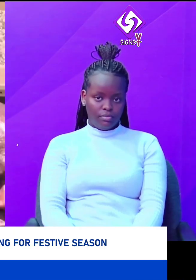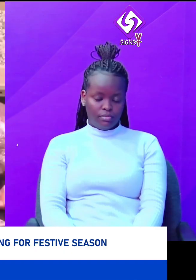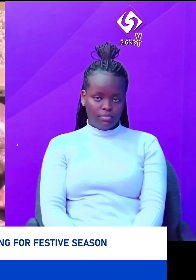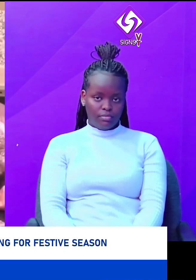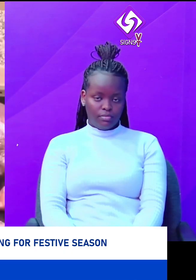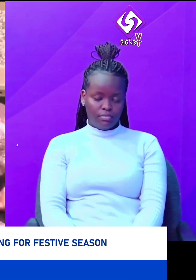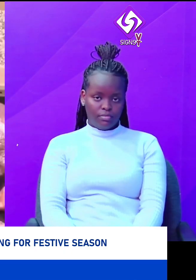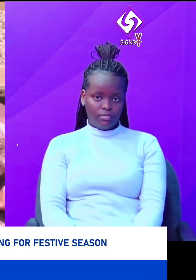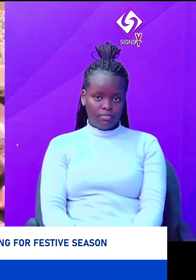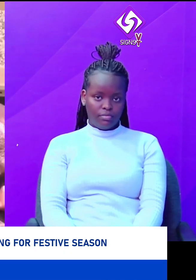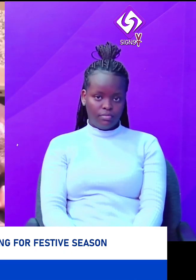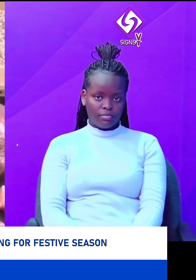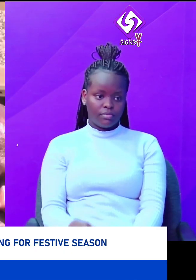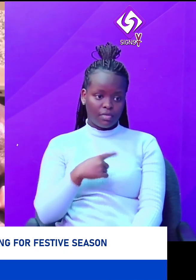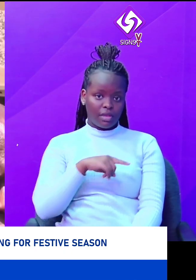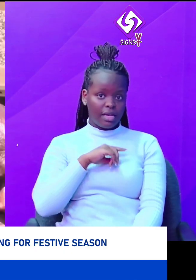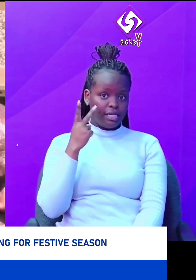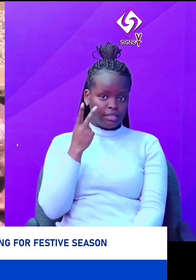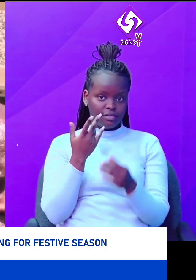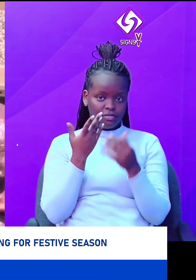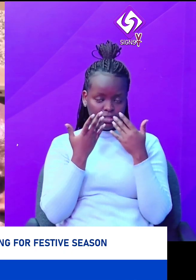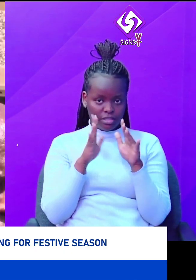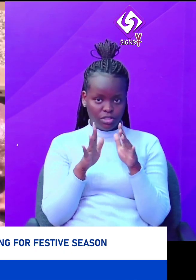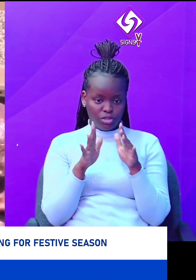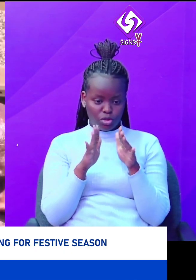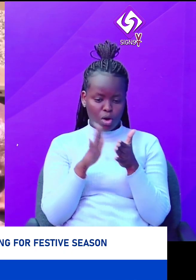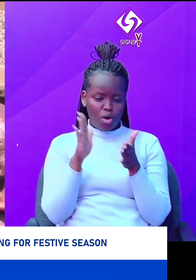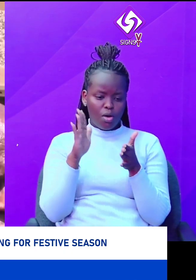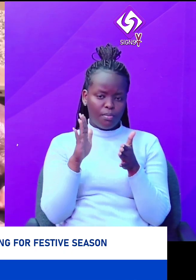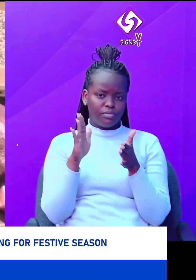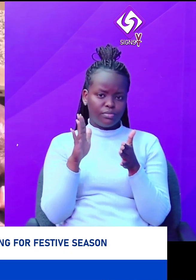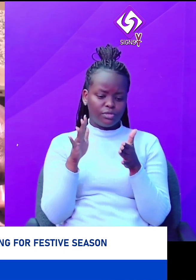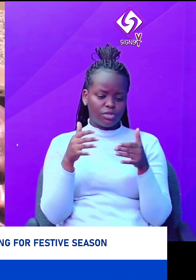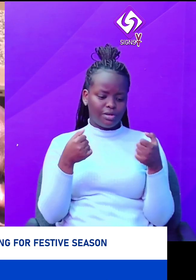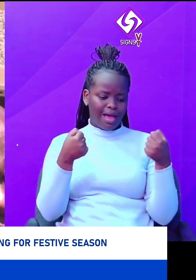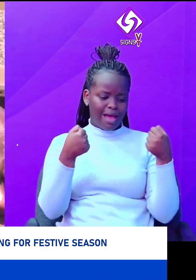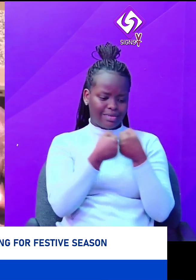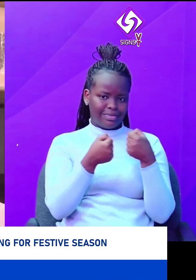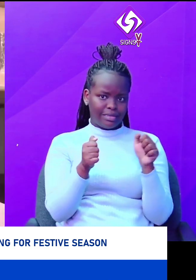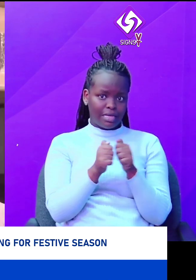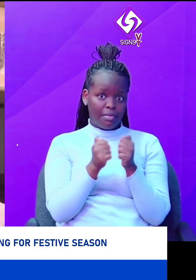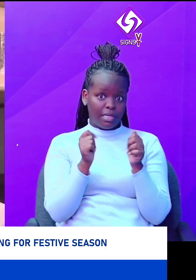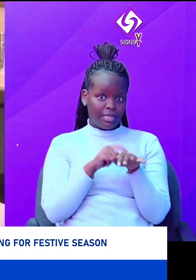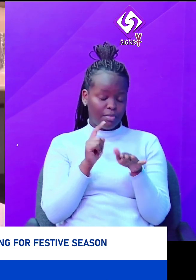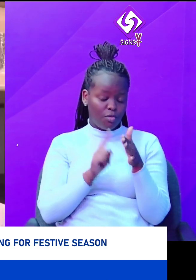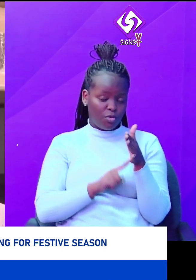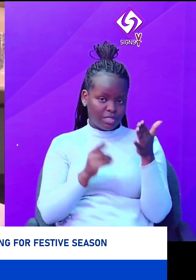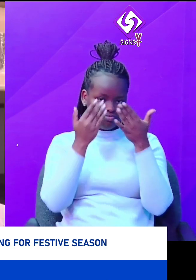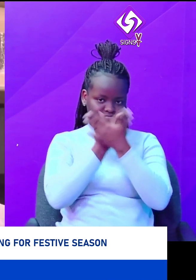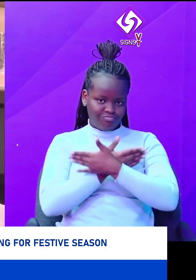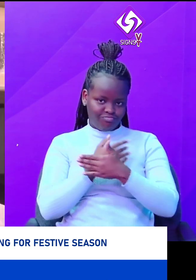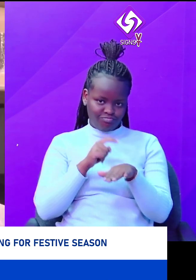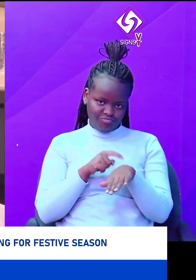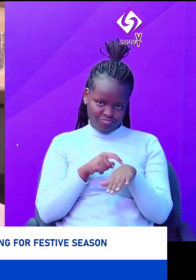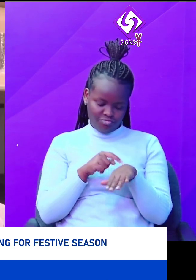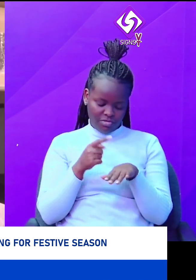We have come to the observation that most of the traffic accidents occur during night hours. We are also going to enhance